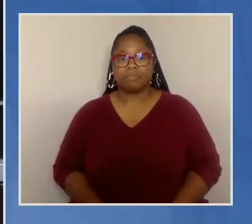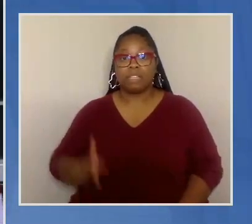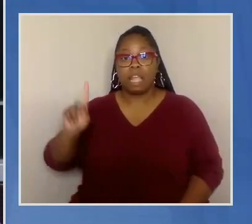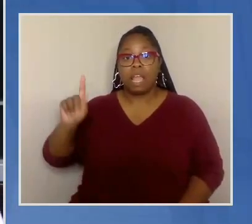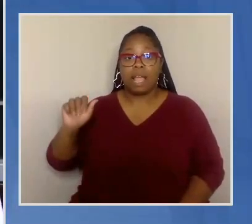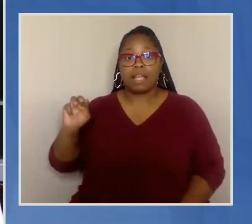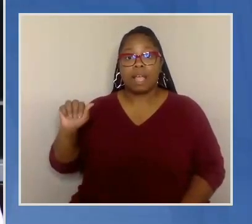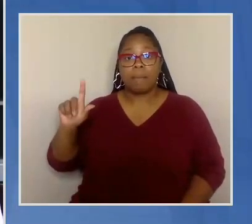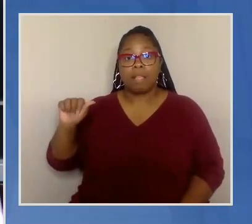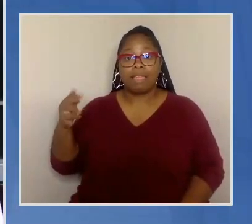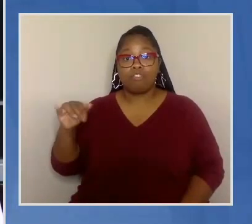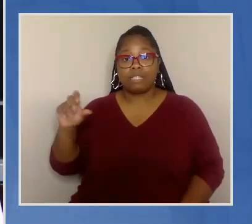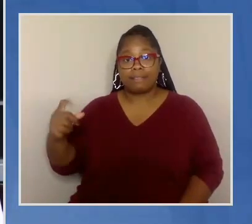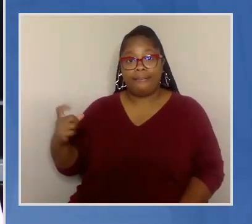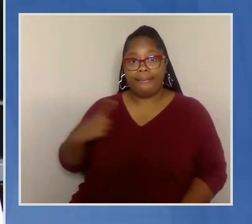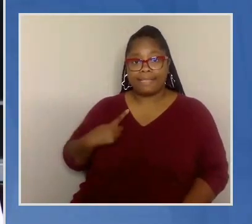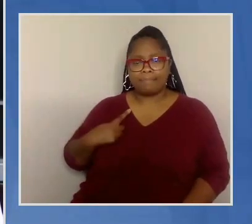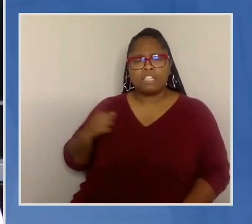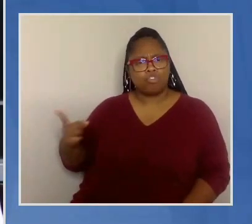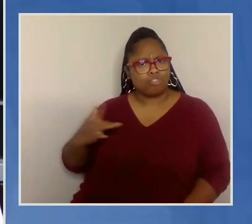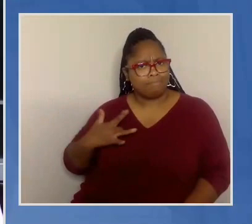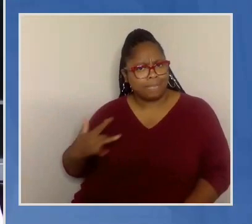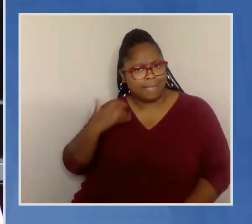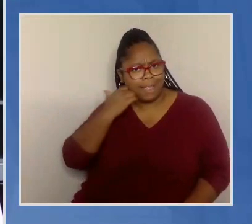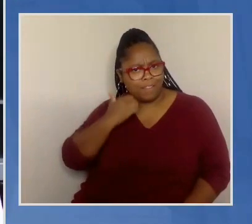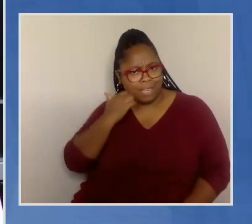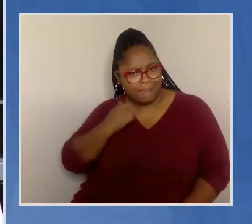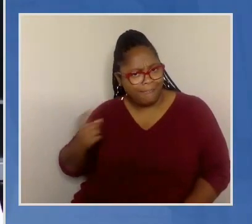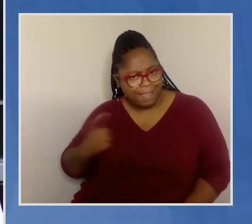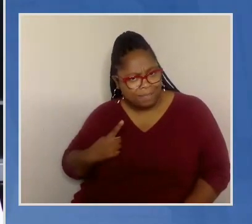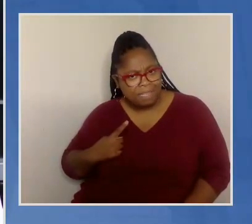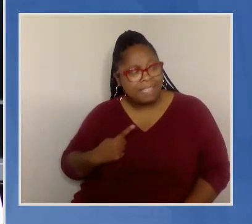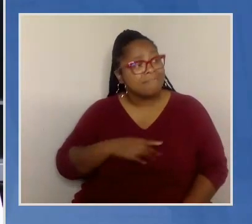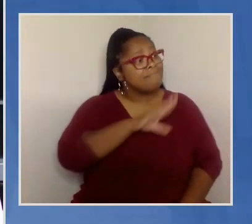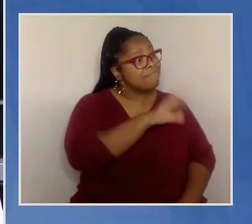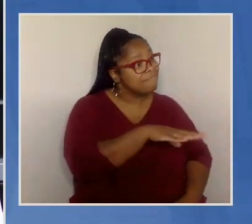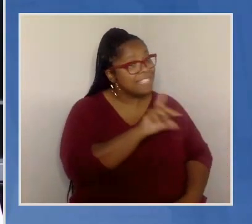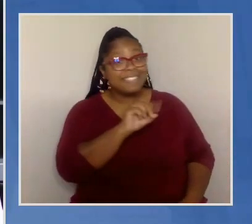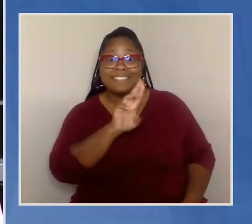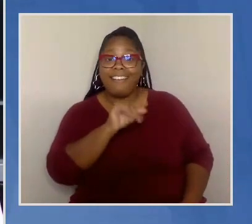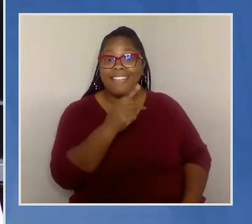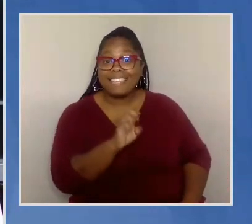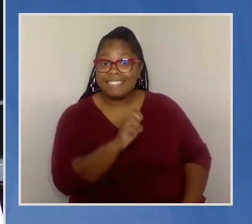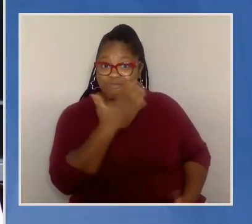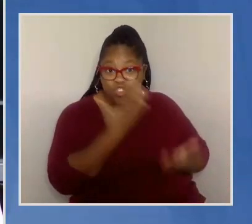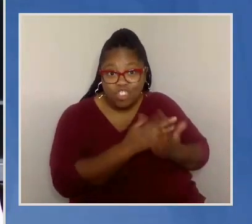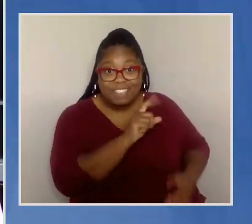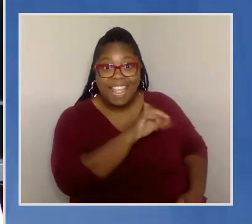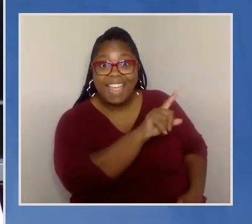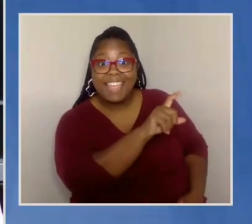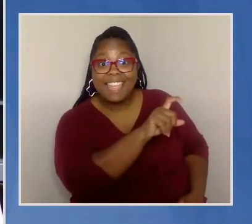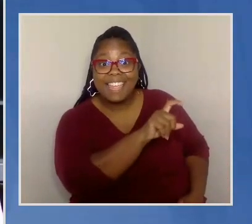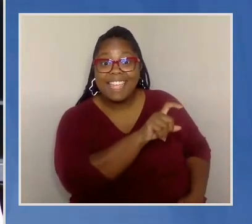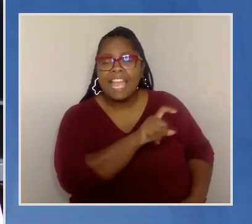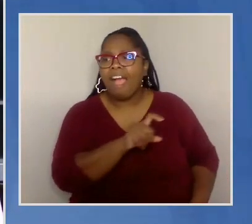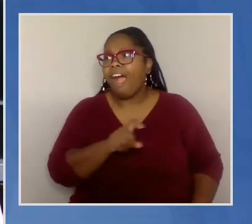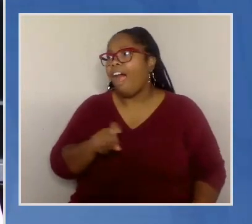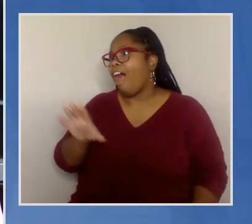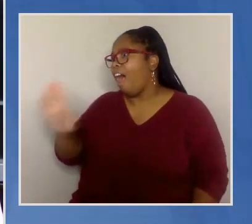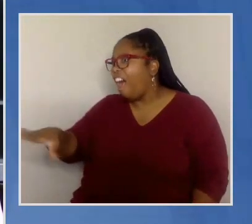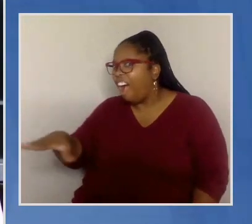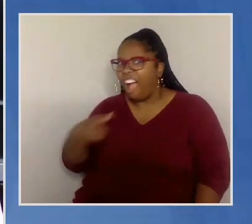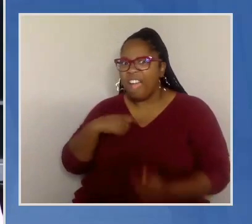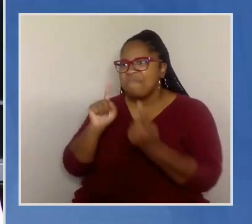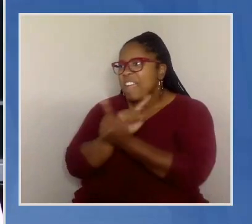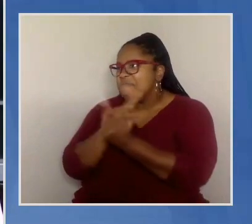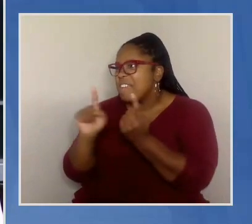And when Kamala Harris asked me, as she always does at the end of every day, "How was your day, Dougie?" I tell her about all the